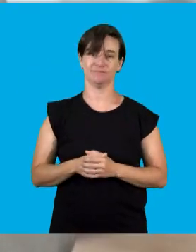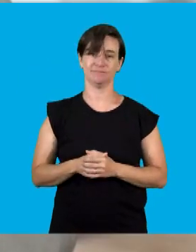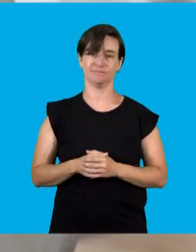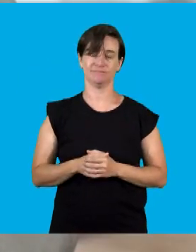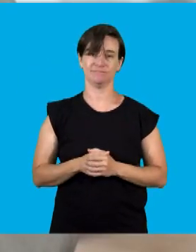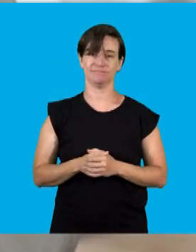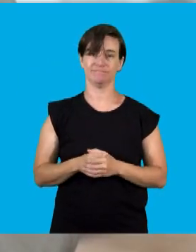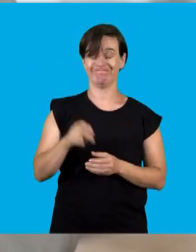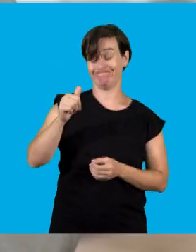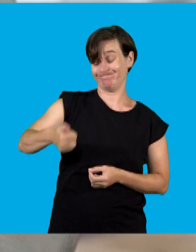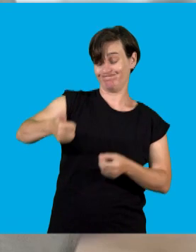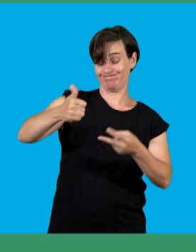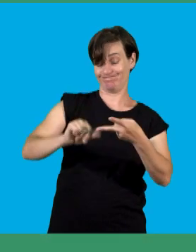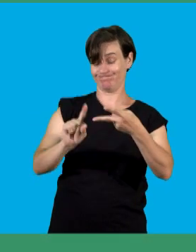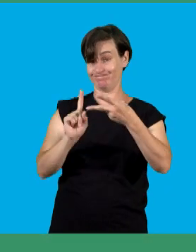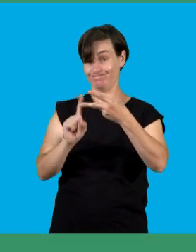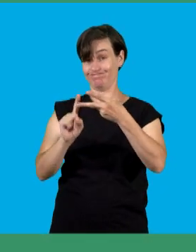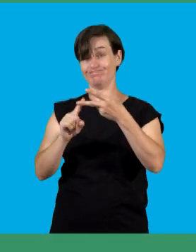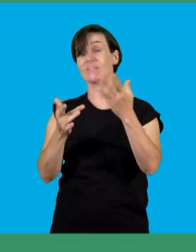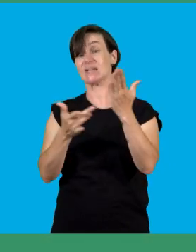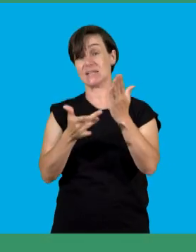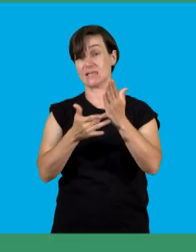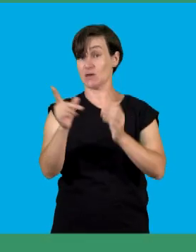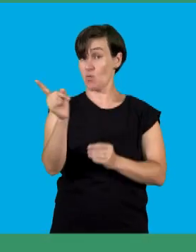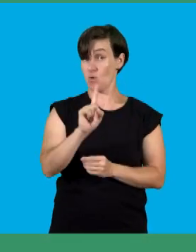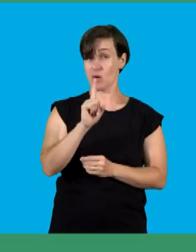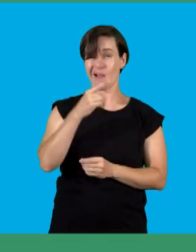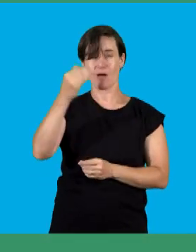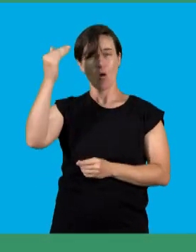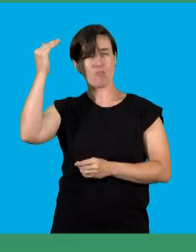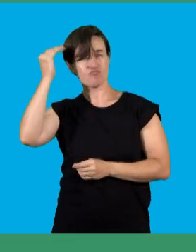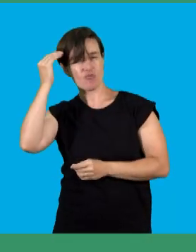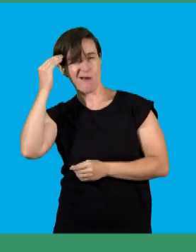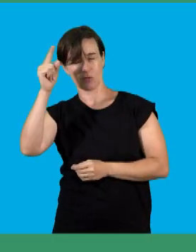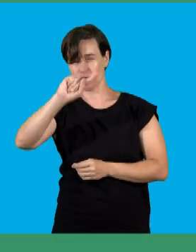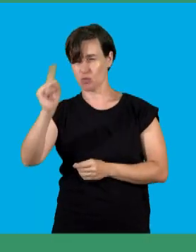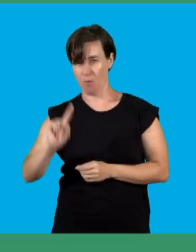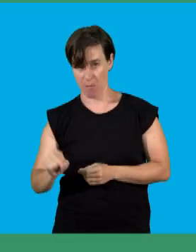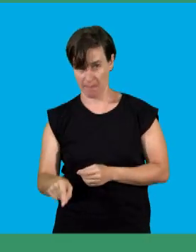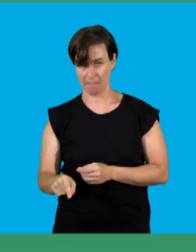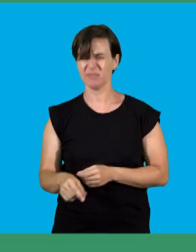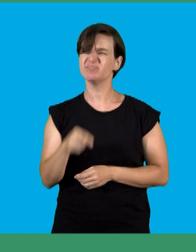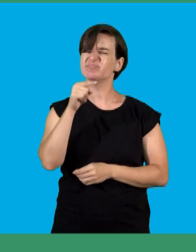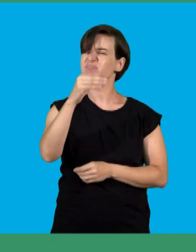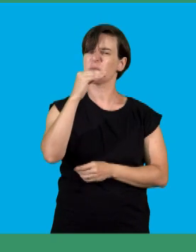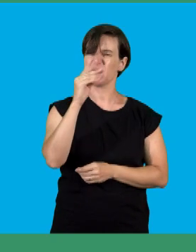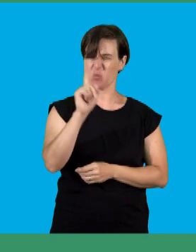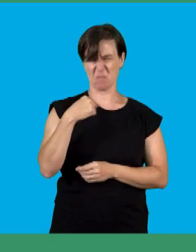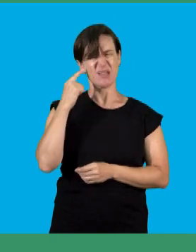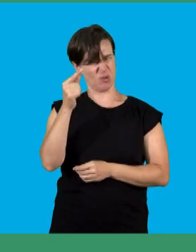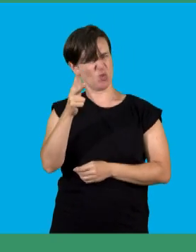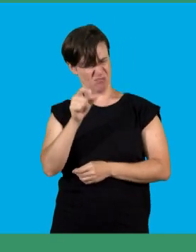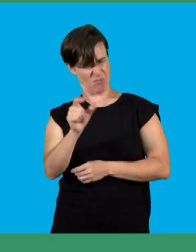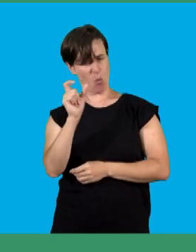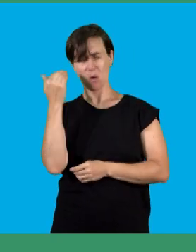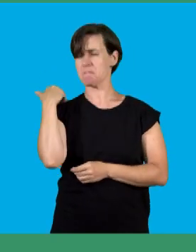then you're going to the second technique, which is what? Which is brainstorming. Right, what is brainstorming? I'm sure you've heard